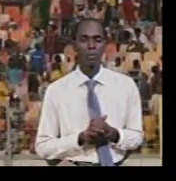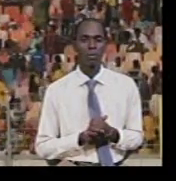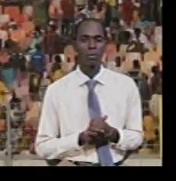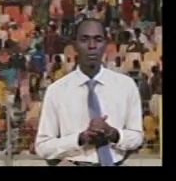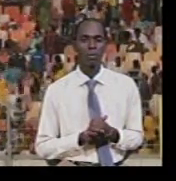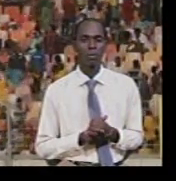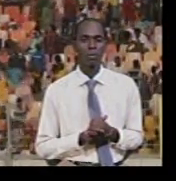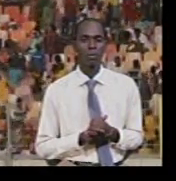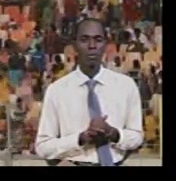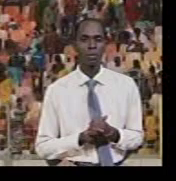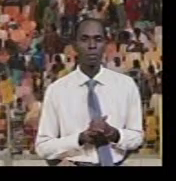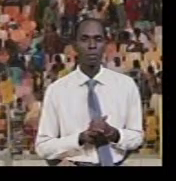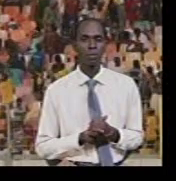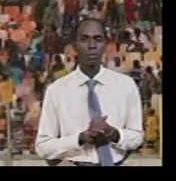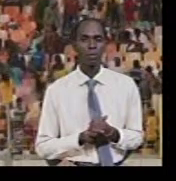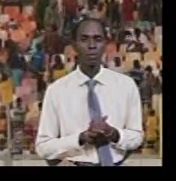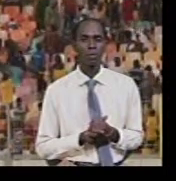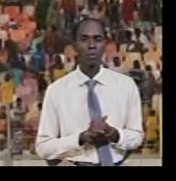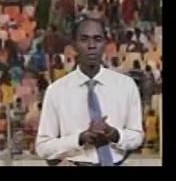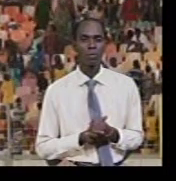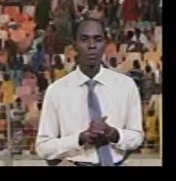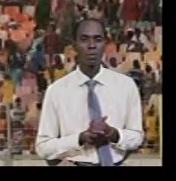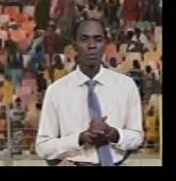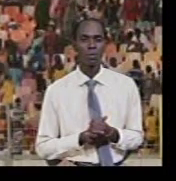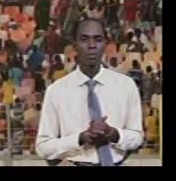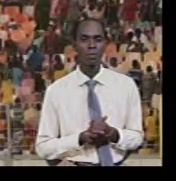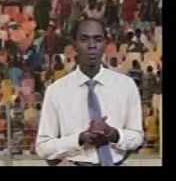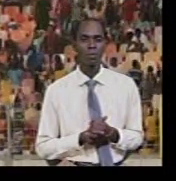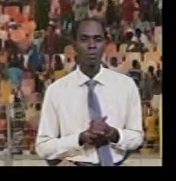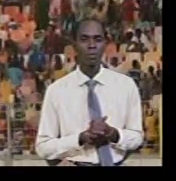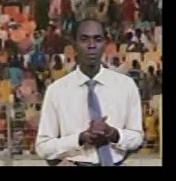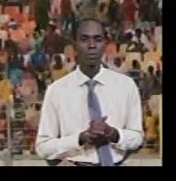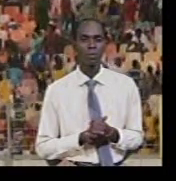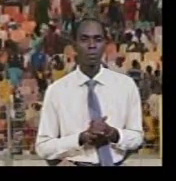In Jesus' name we pray.